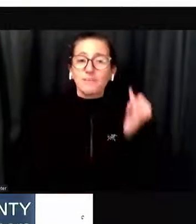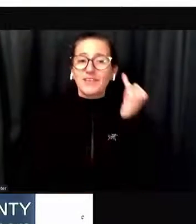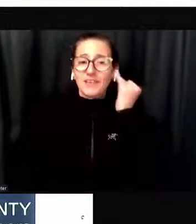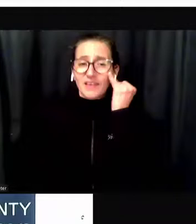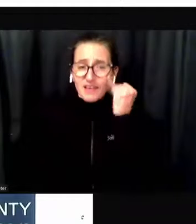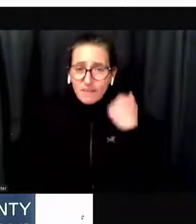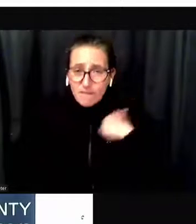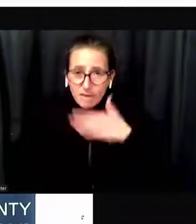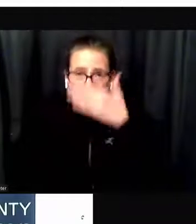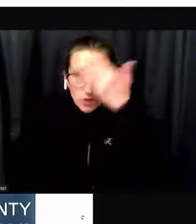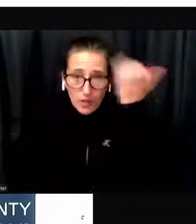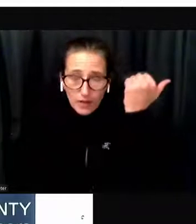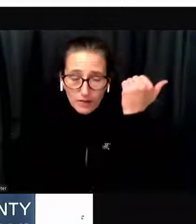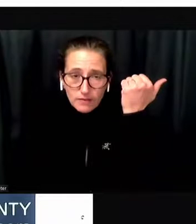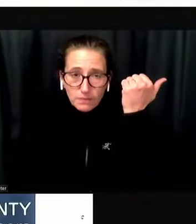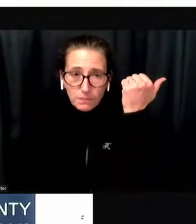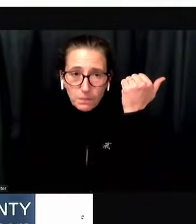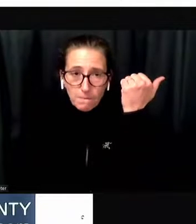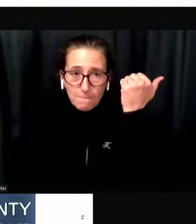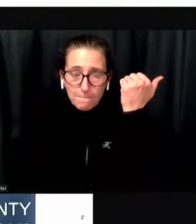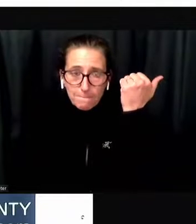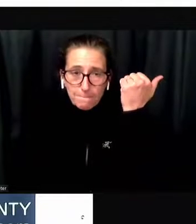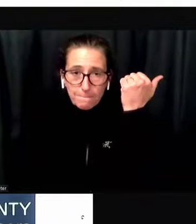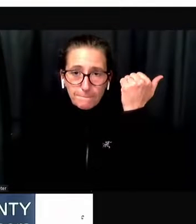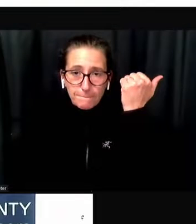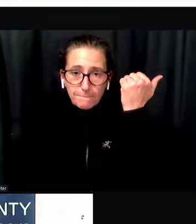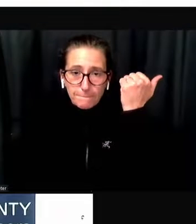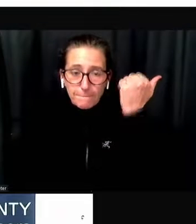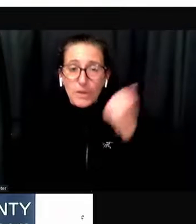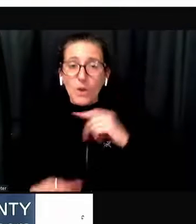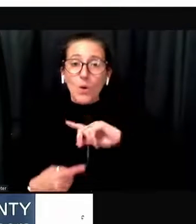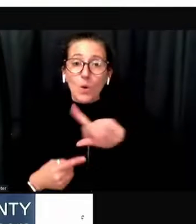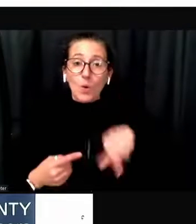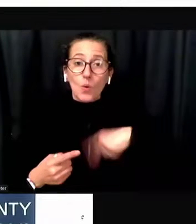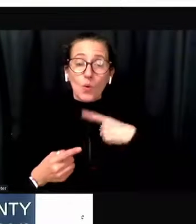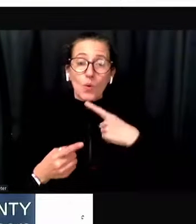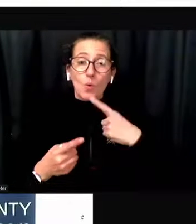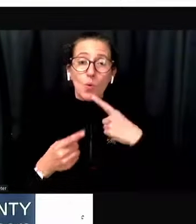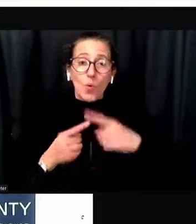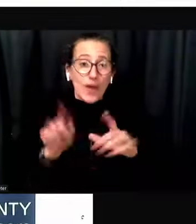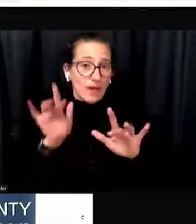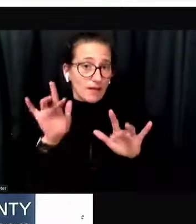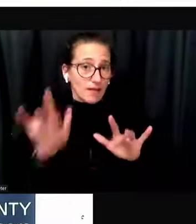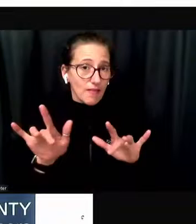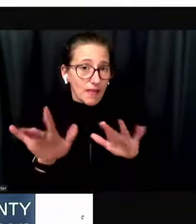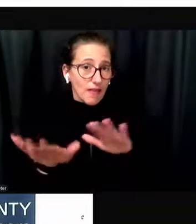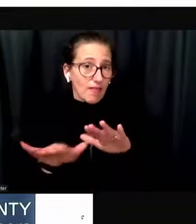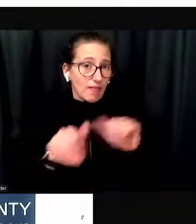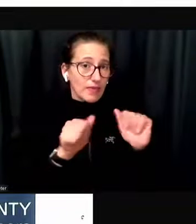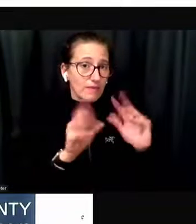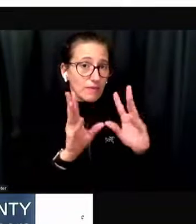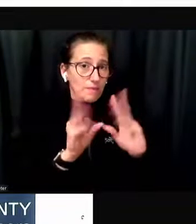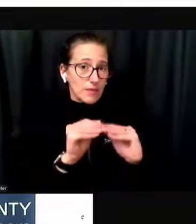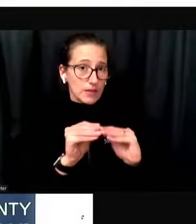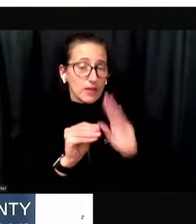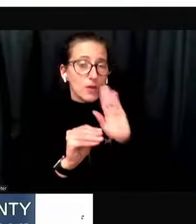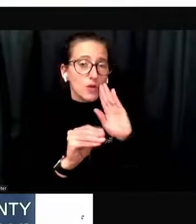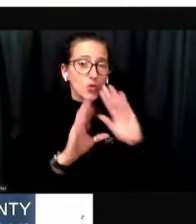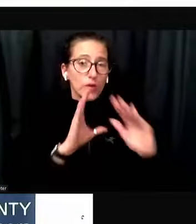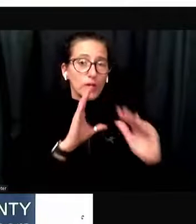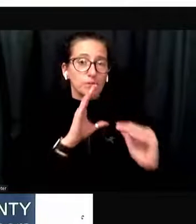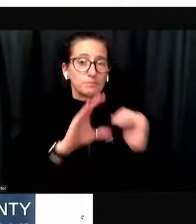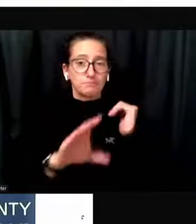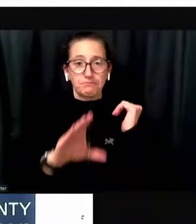the moment we all leave this meeting, you should get a survey following this meeting. I think it's a 1-question